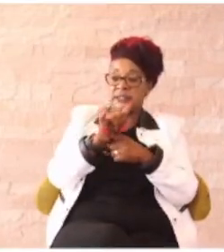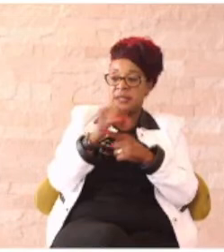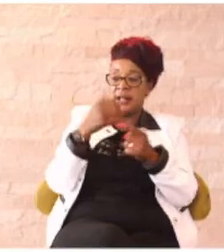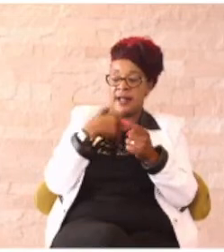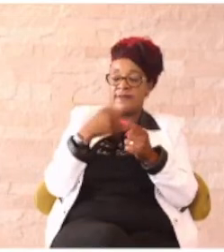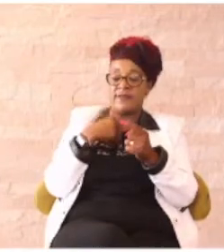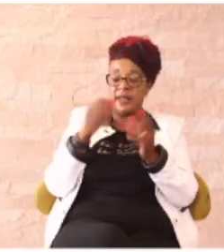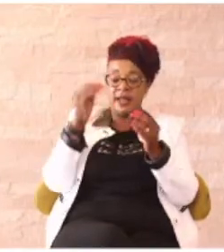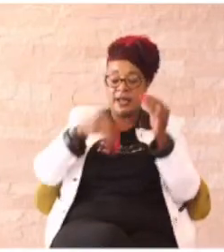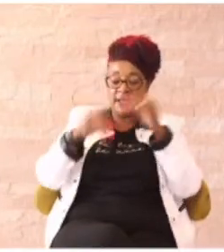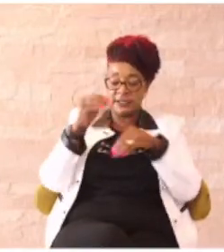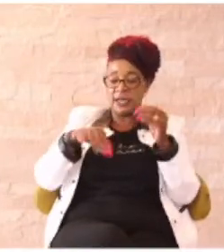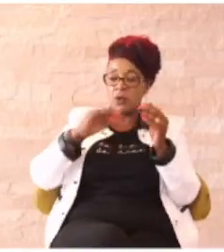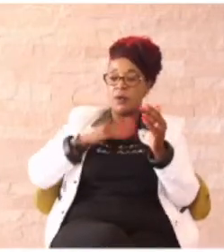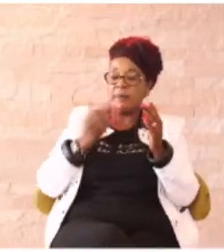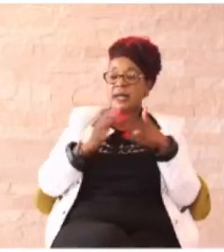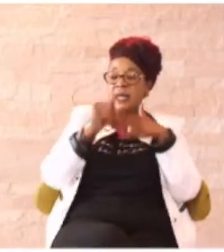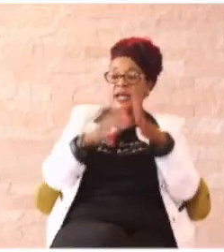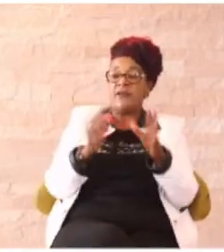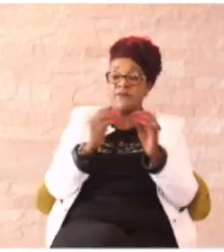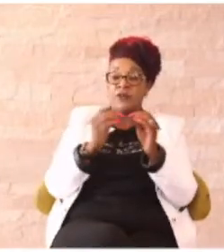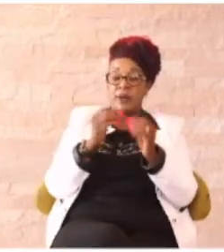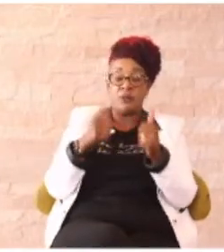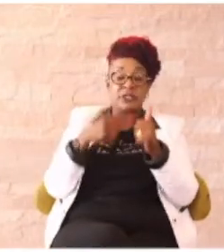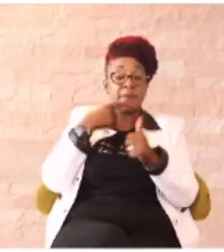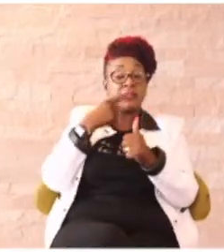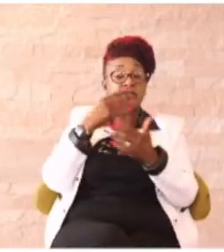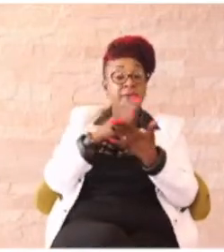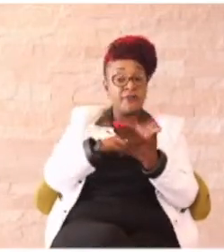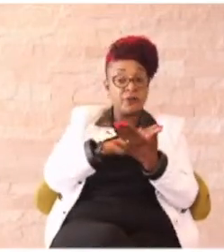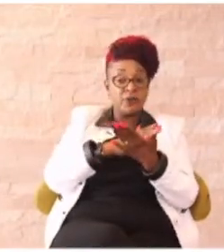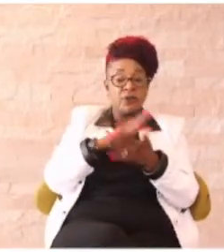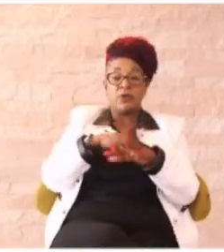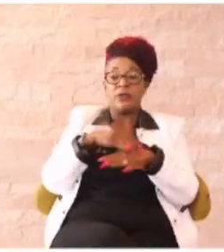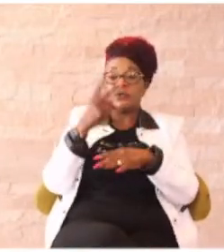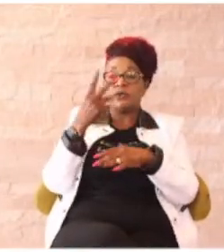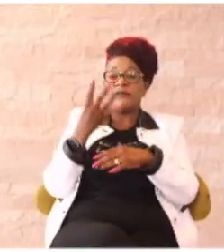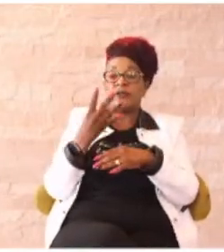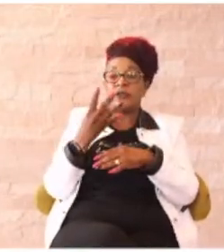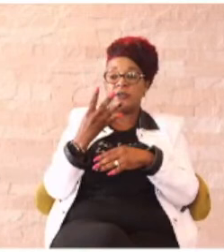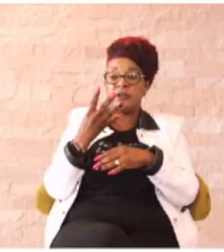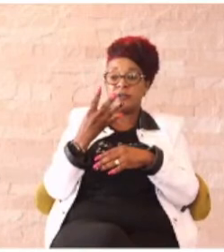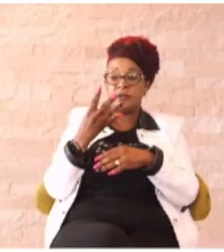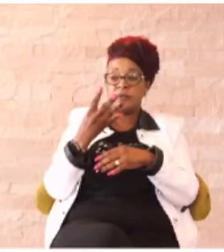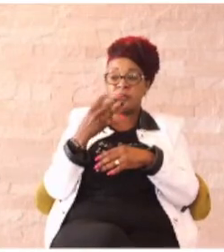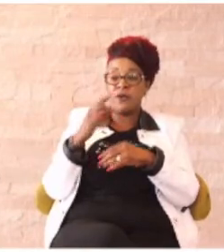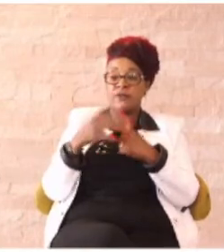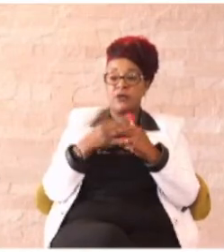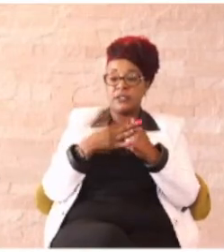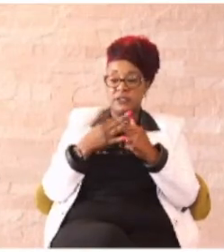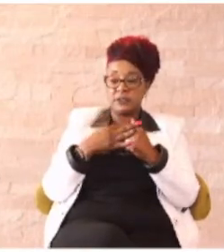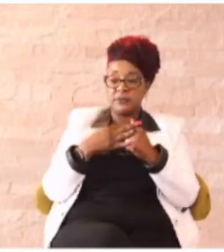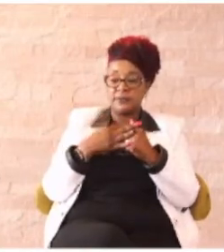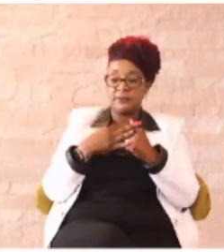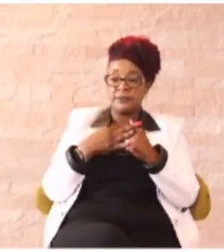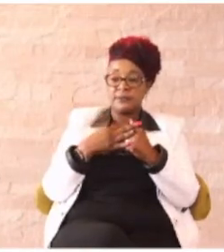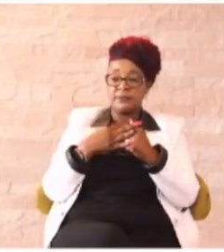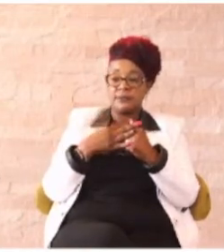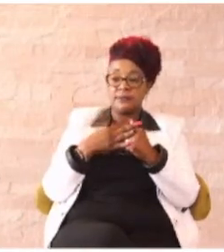Women Leaders Forum, which I mentioned before, on the 24th of August.